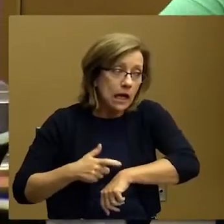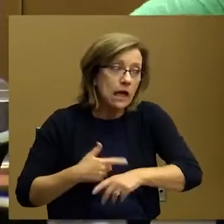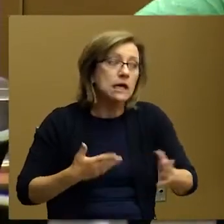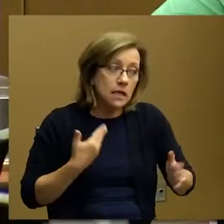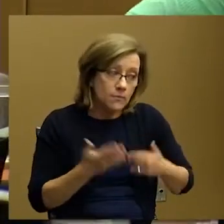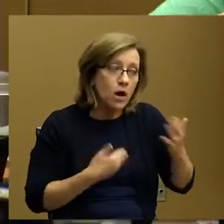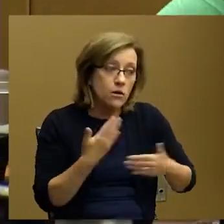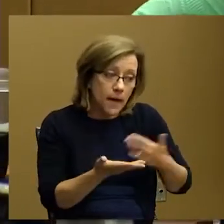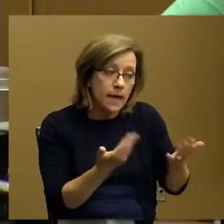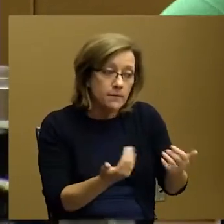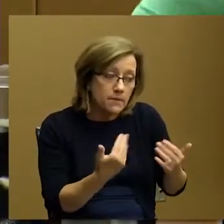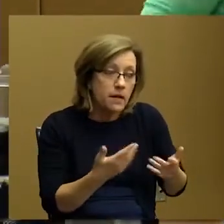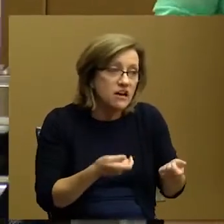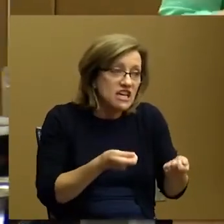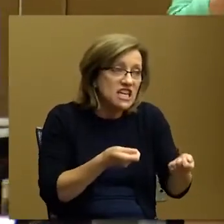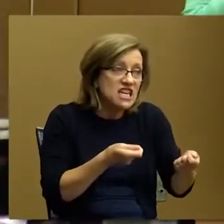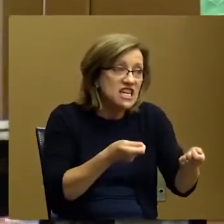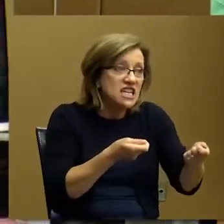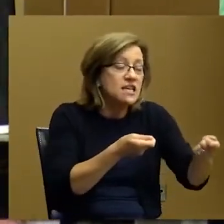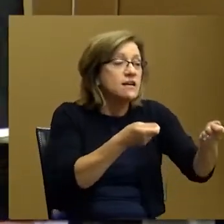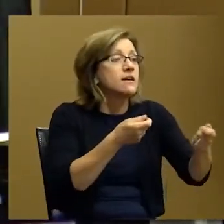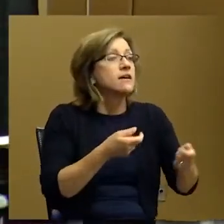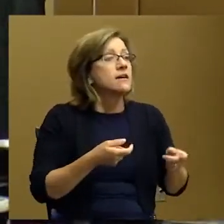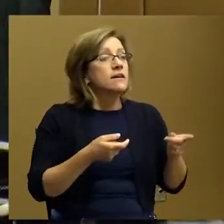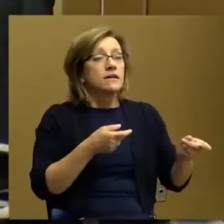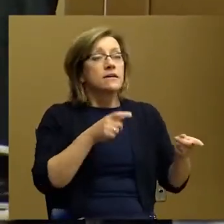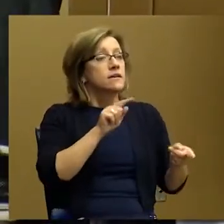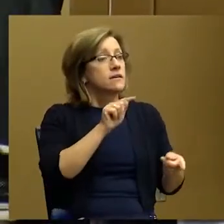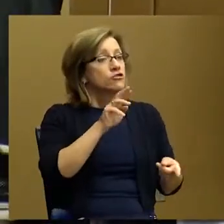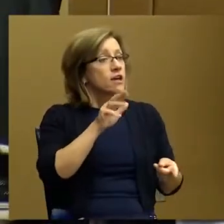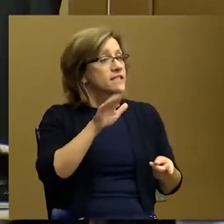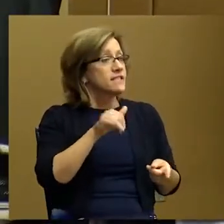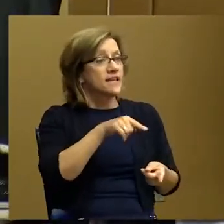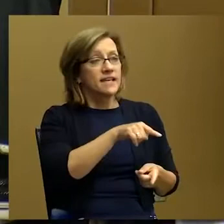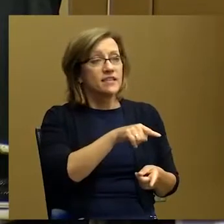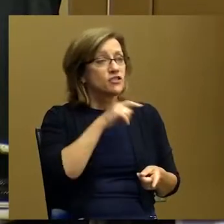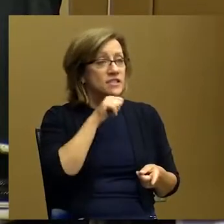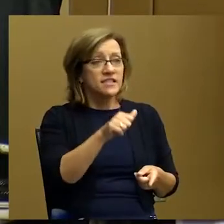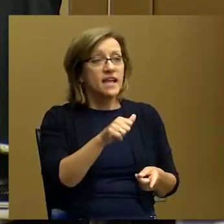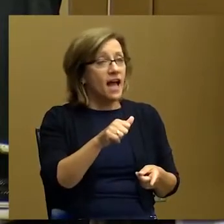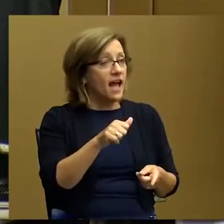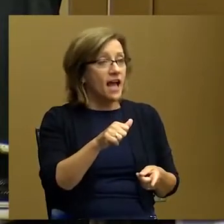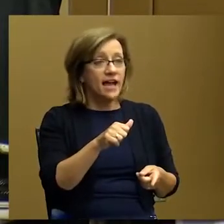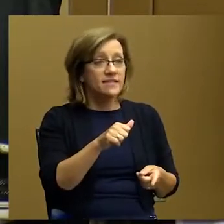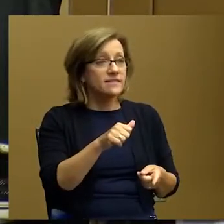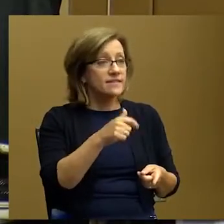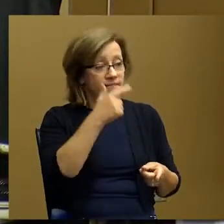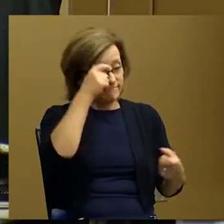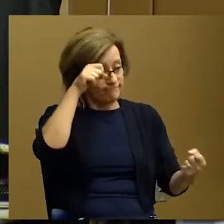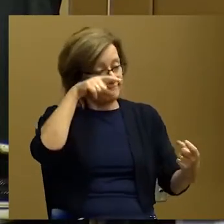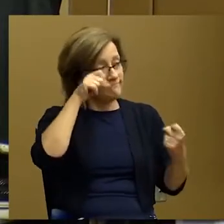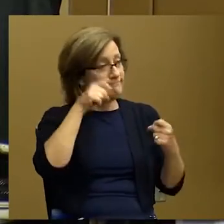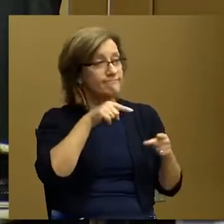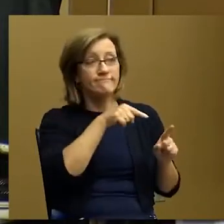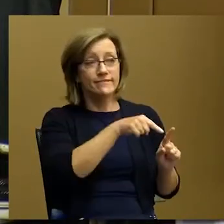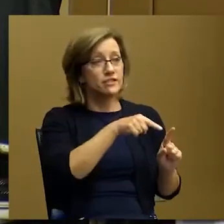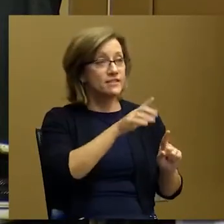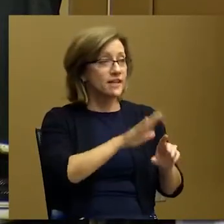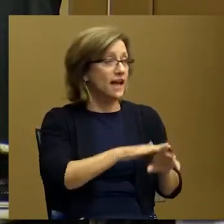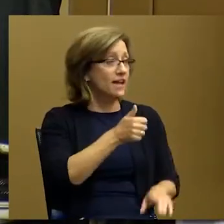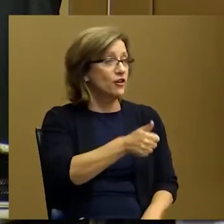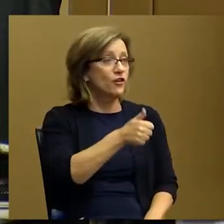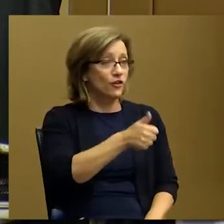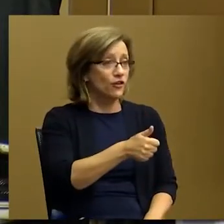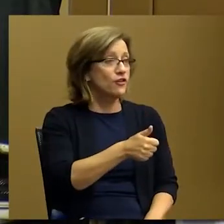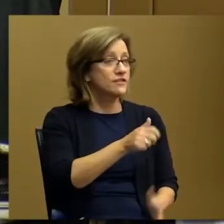you going. Come on, come on, come on. And Tracy is not in my same field. You know, Tracy's going to do it in Tracy's